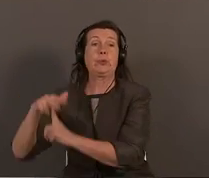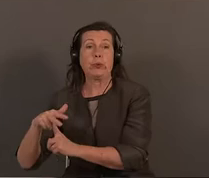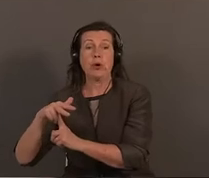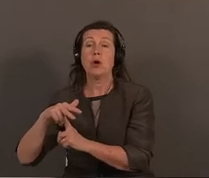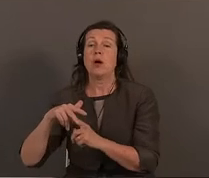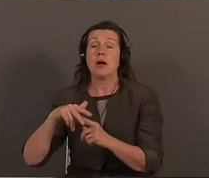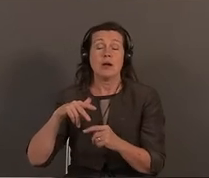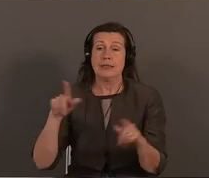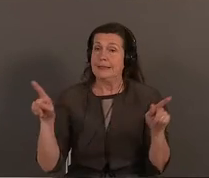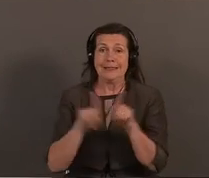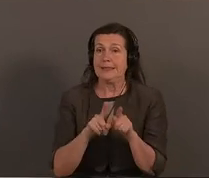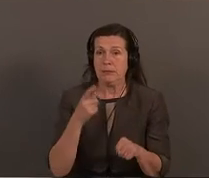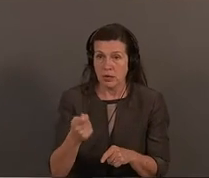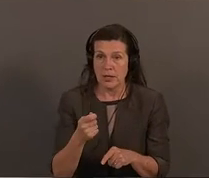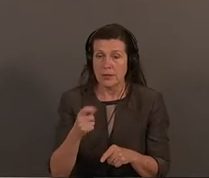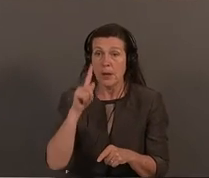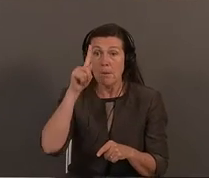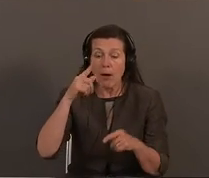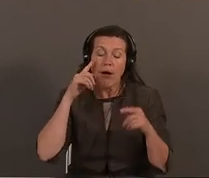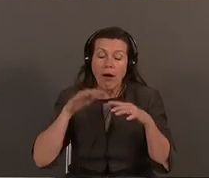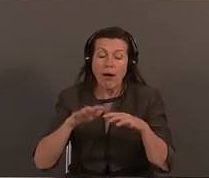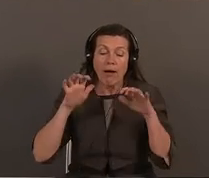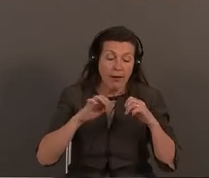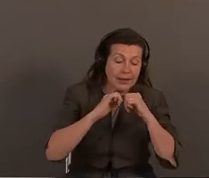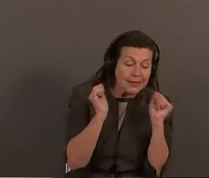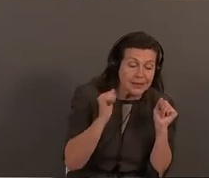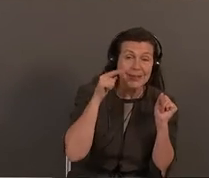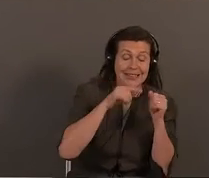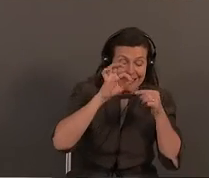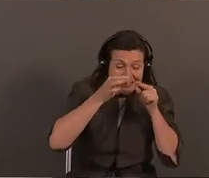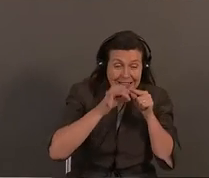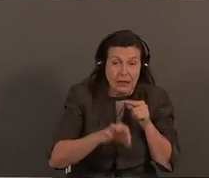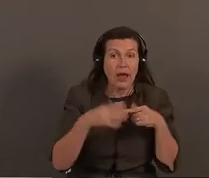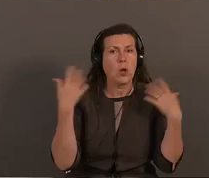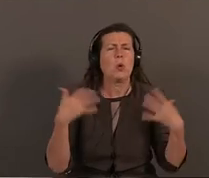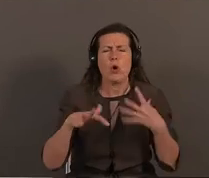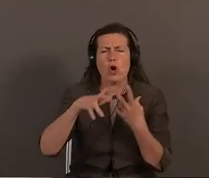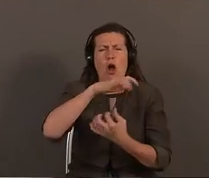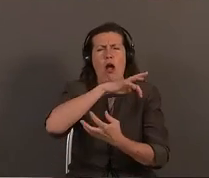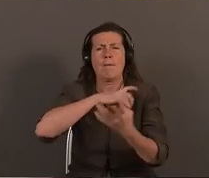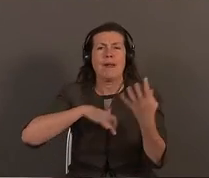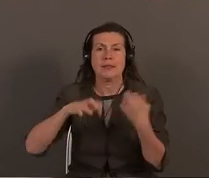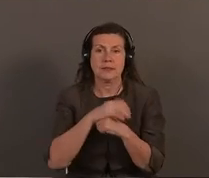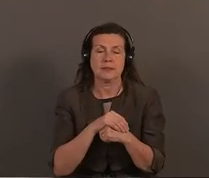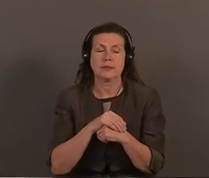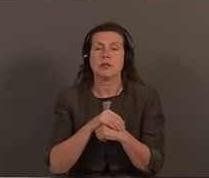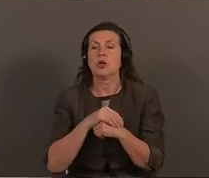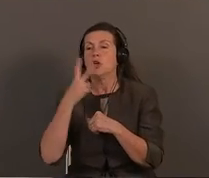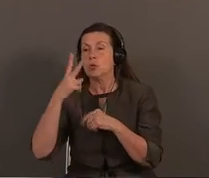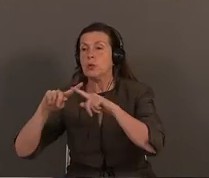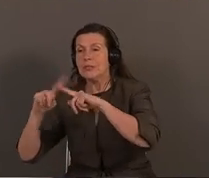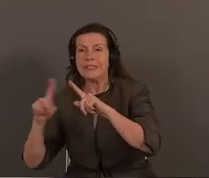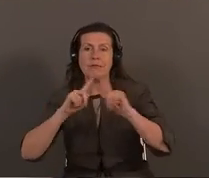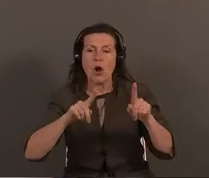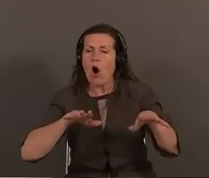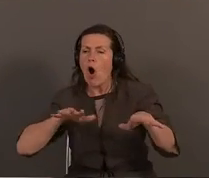you look into details, it's a very complex story because you have to make different operators work together and you have